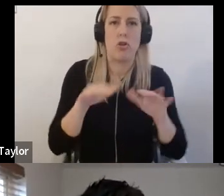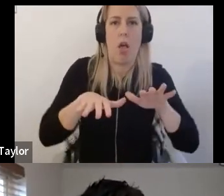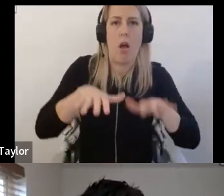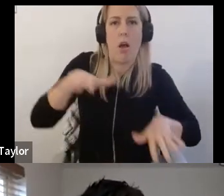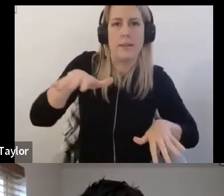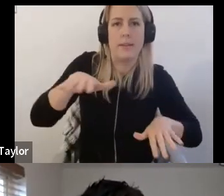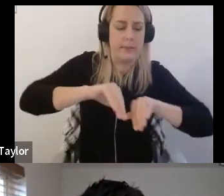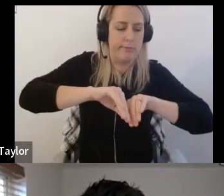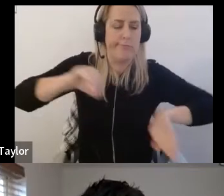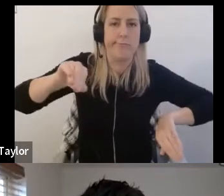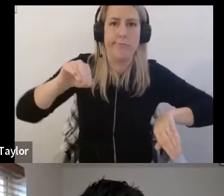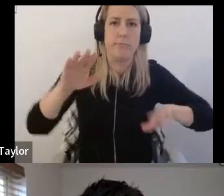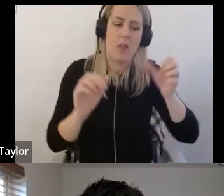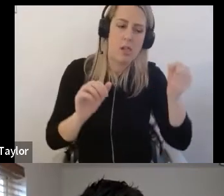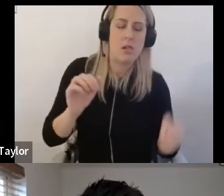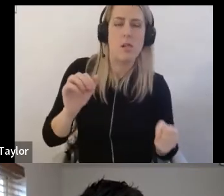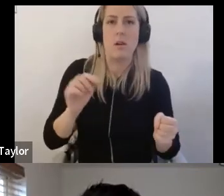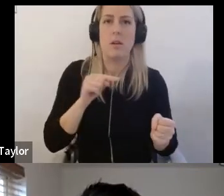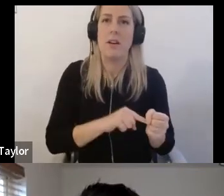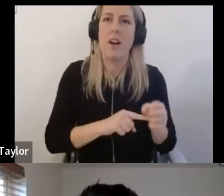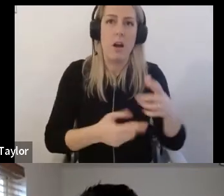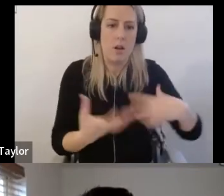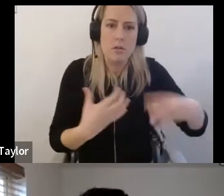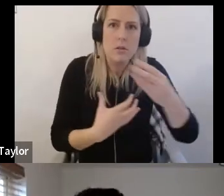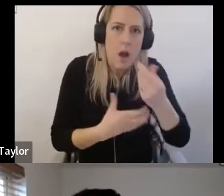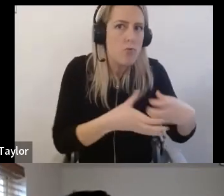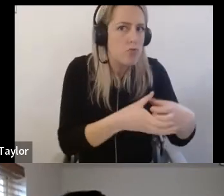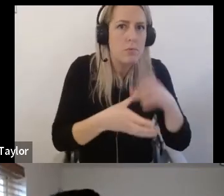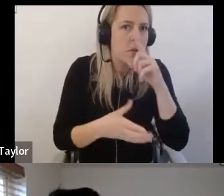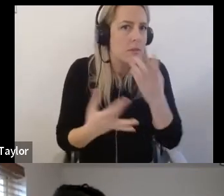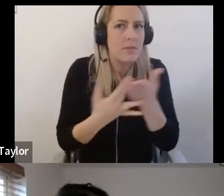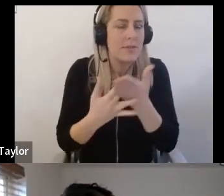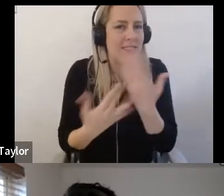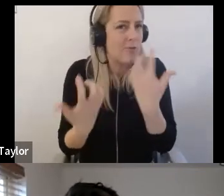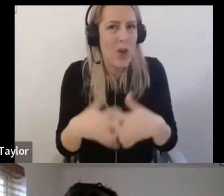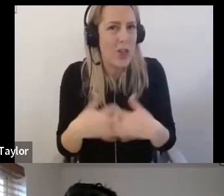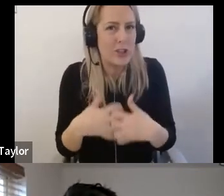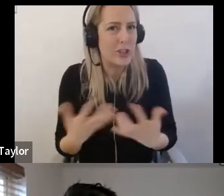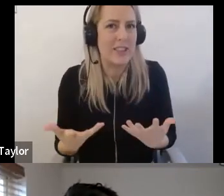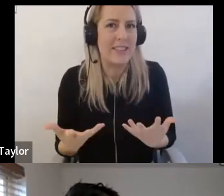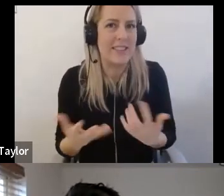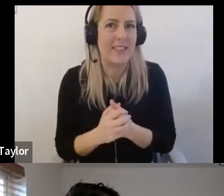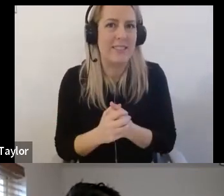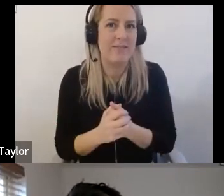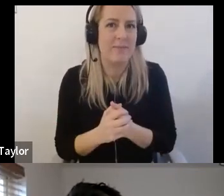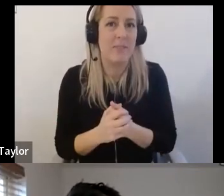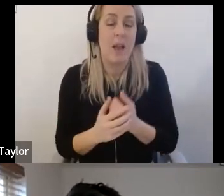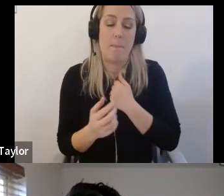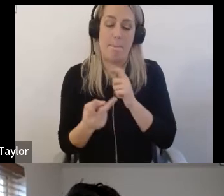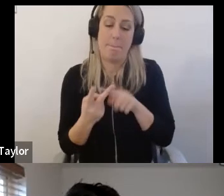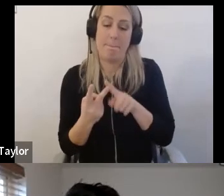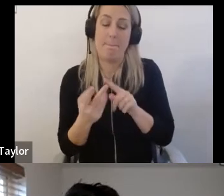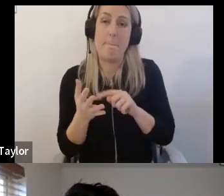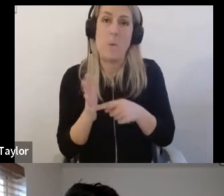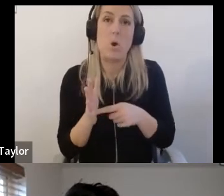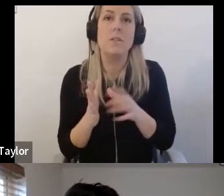the first point. And then I think the point has been made by previous speakers around capacity